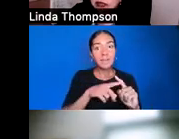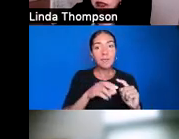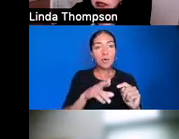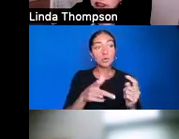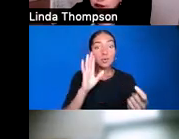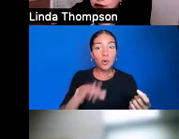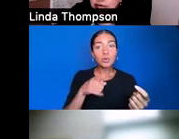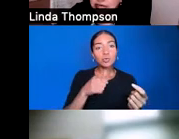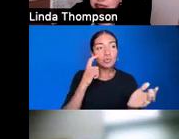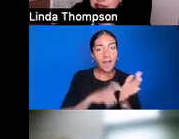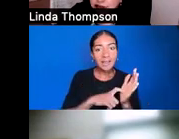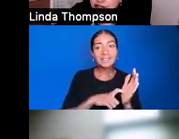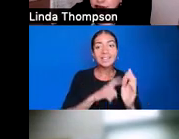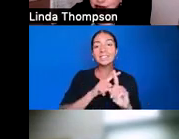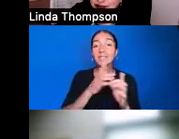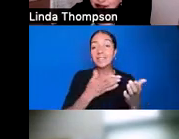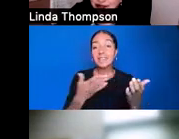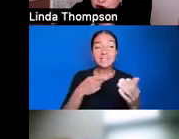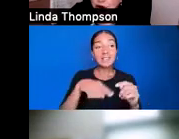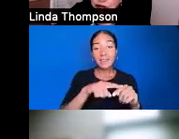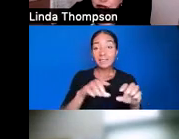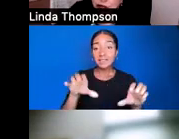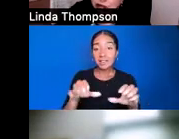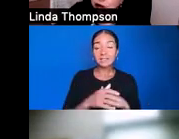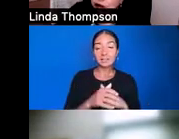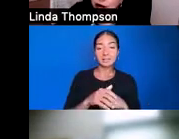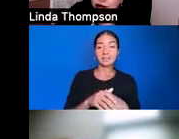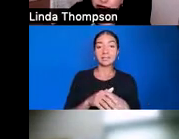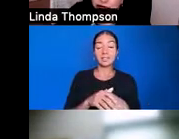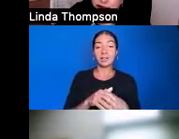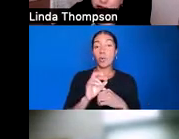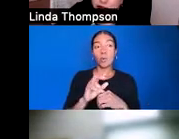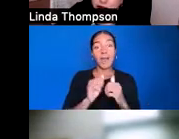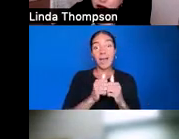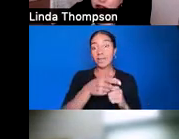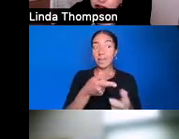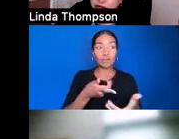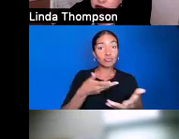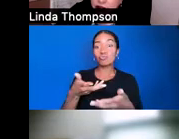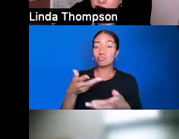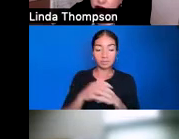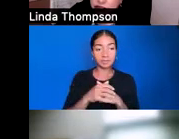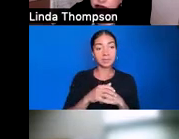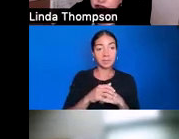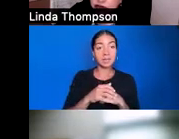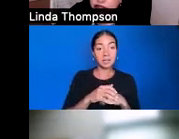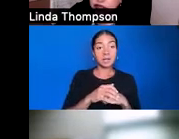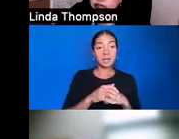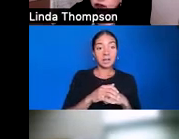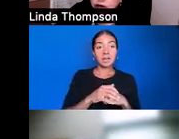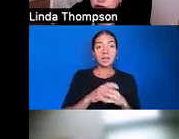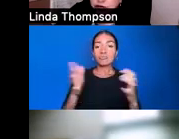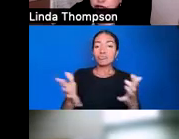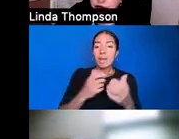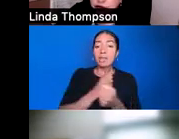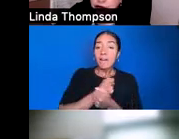recognize different things that they've done or how they are. Cultivate love for survivors and